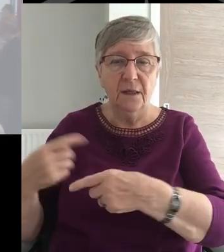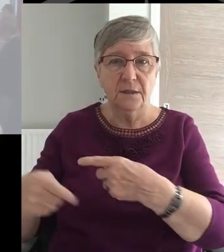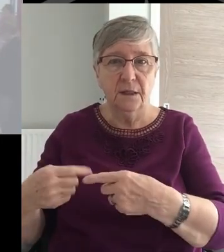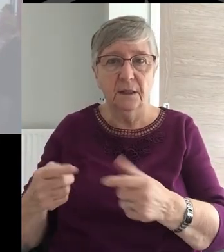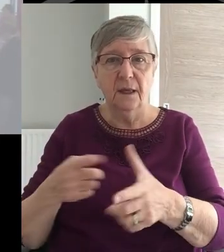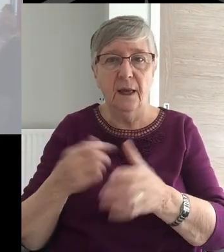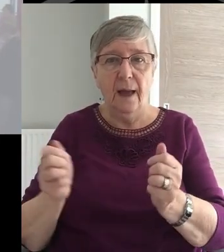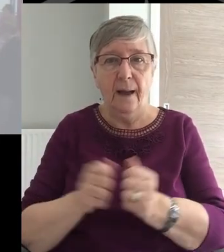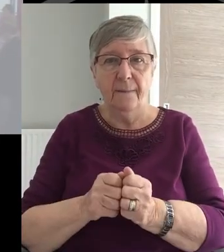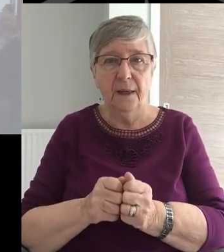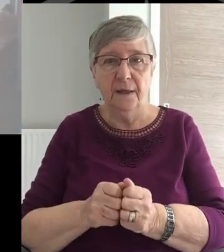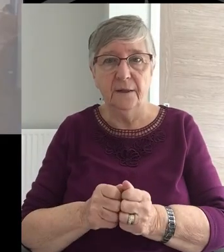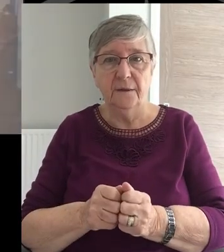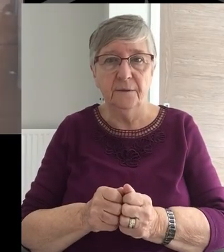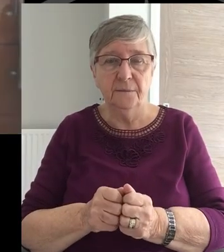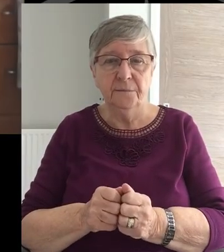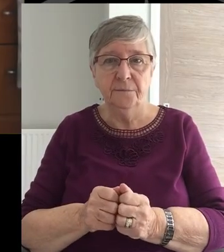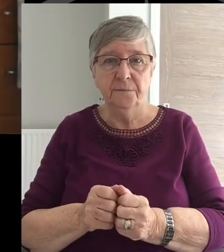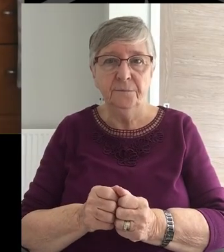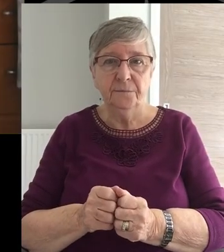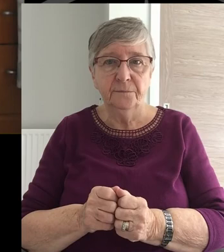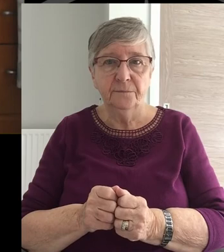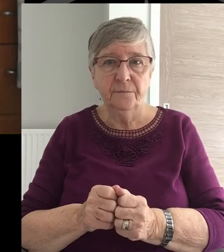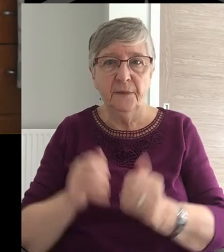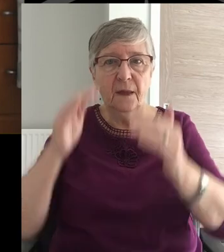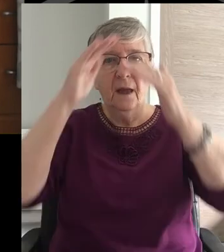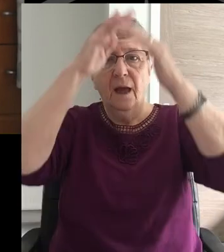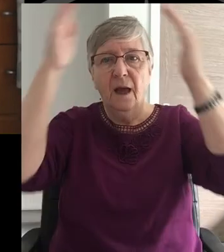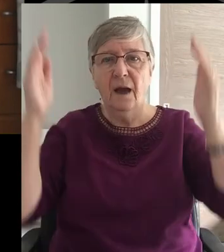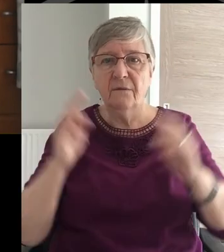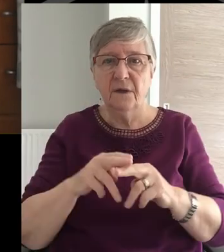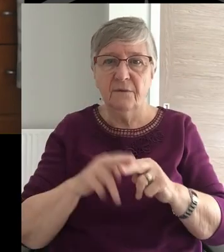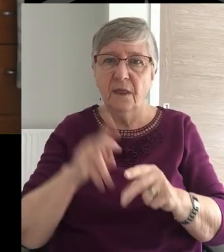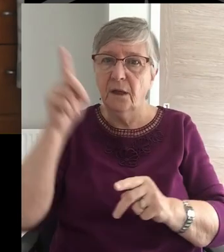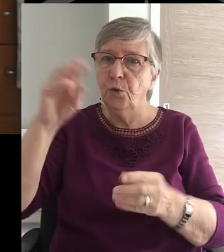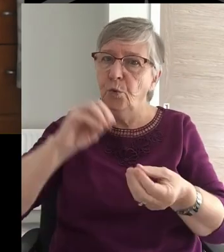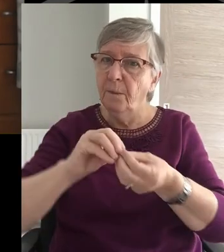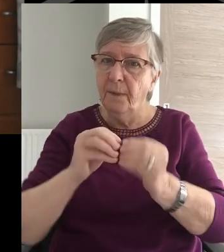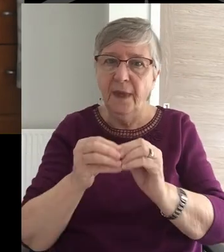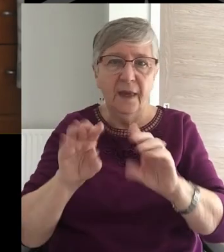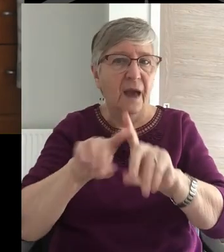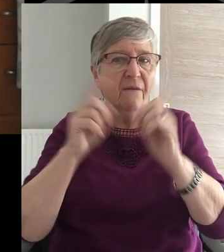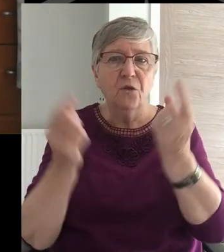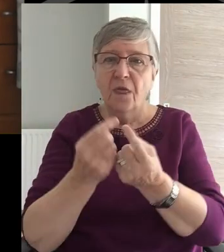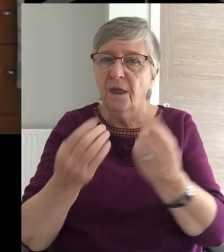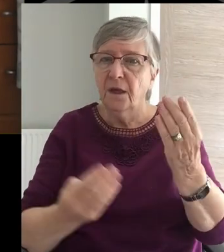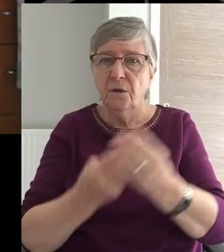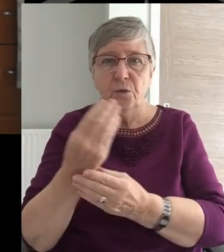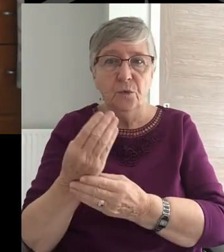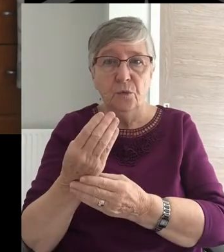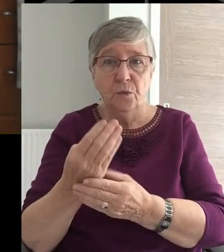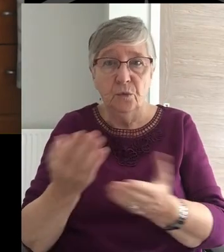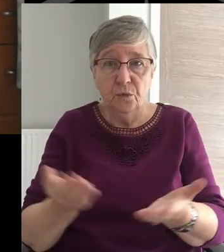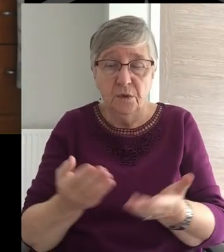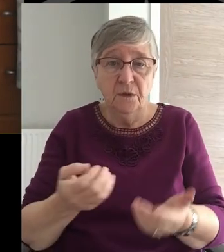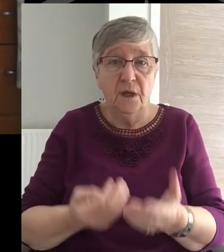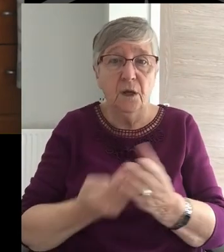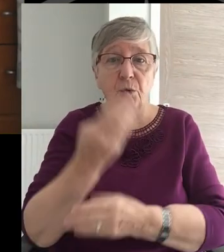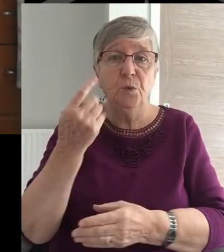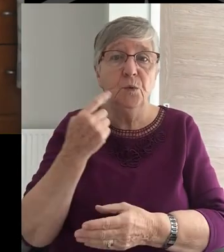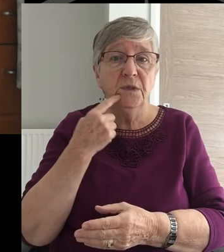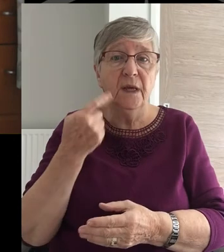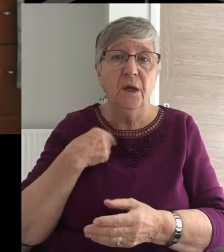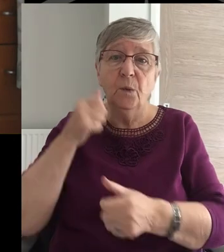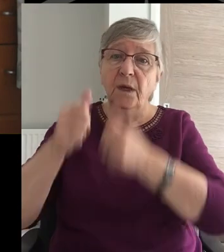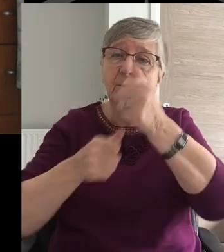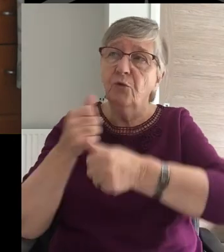Father, you make all things new. with a new day begun, we praise you as creator of